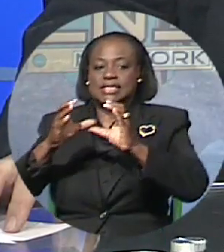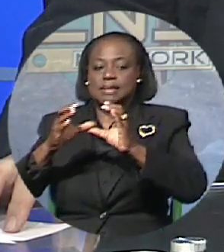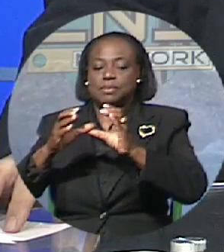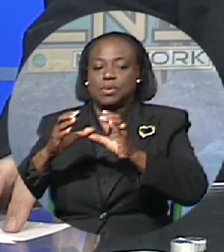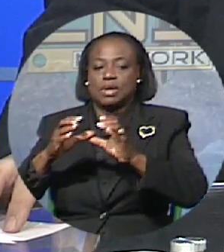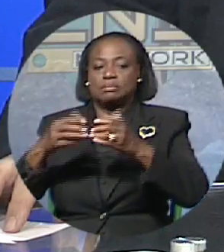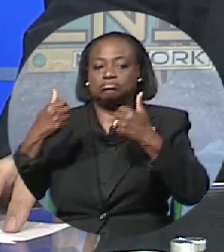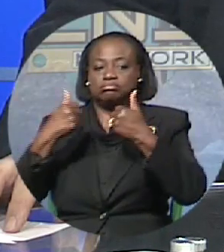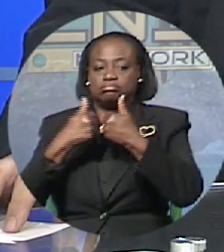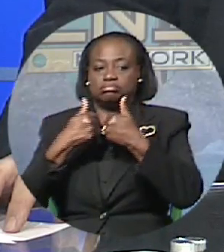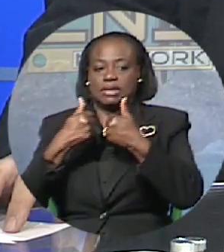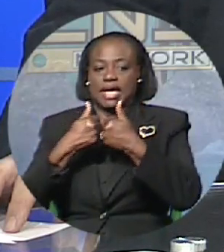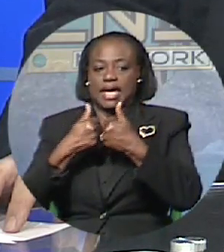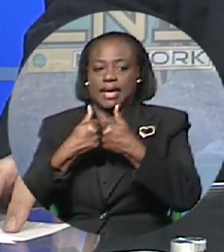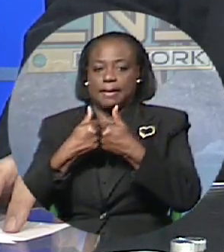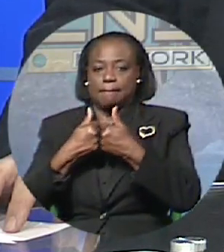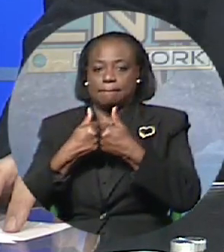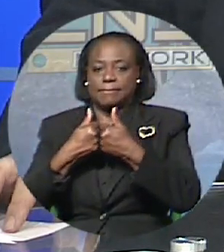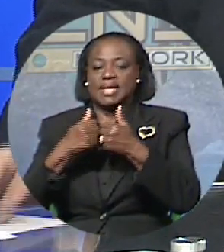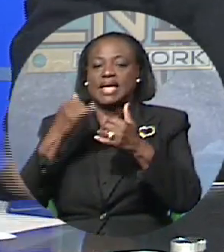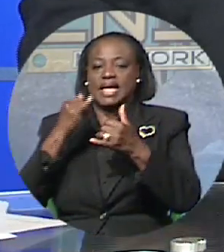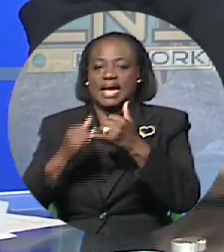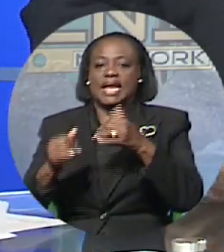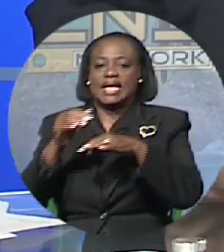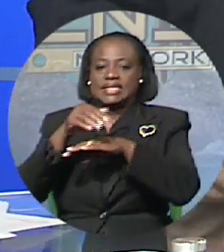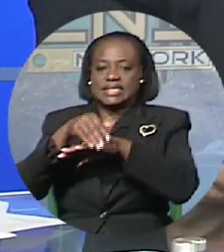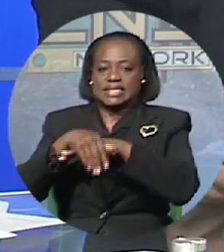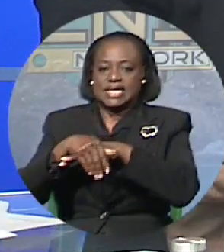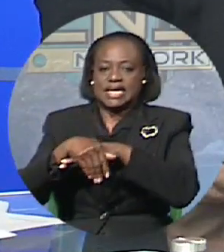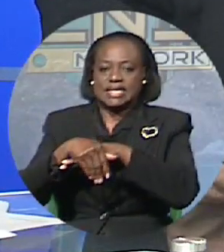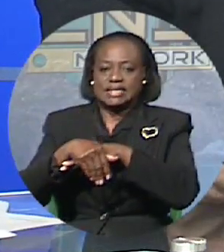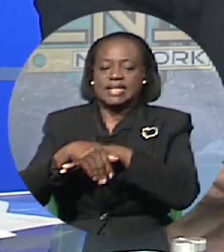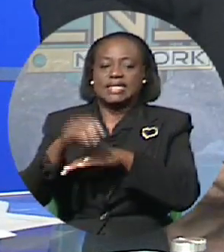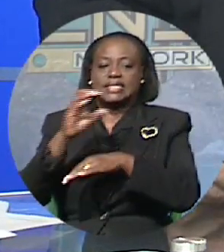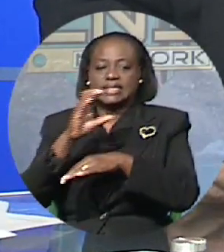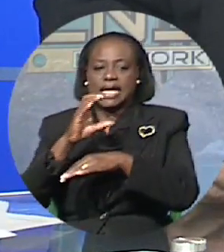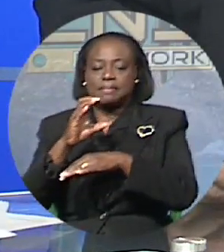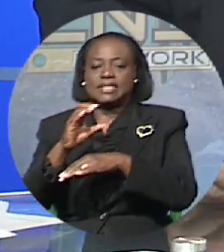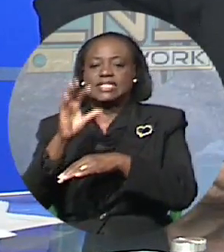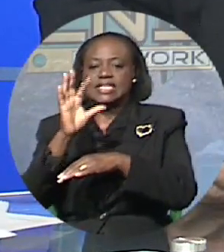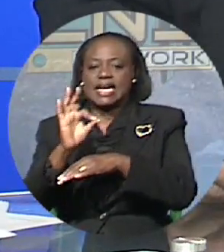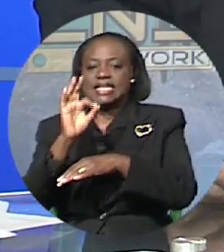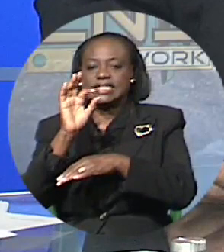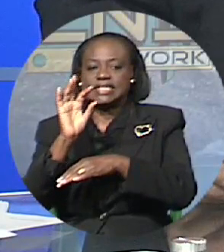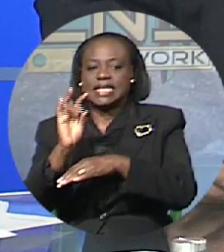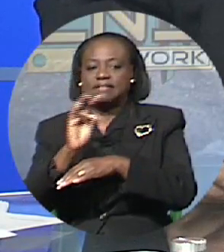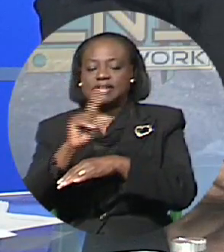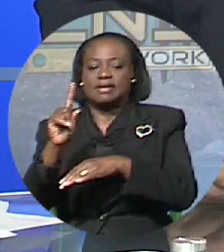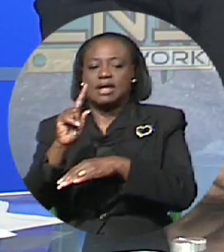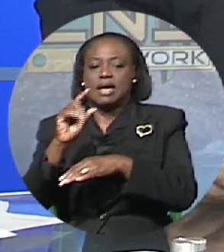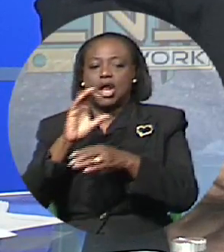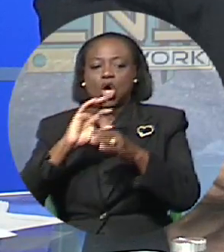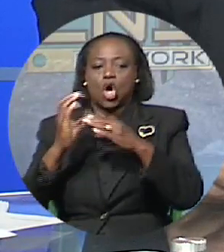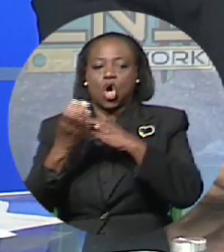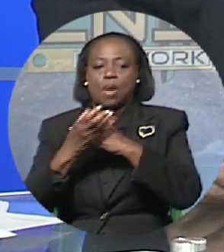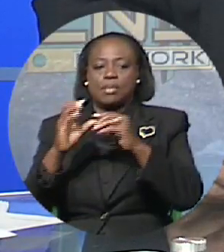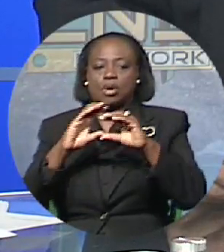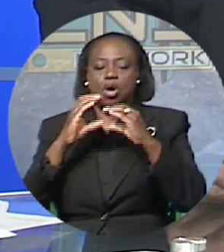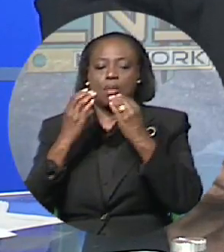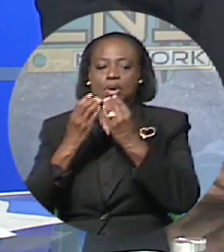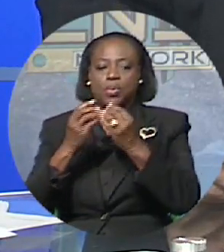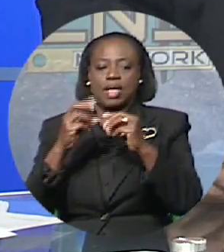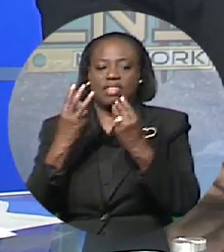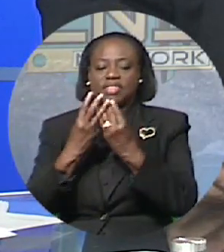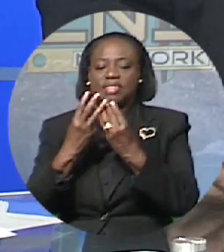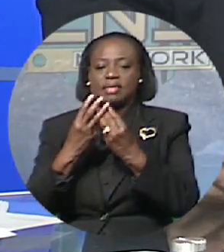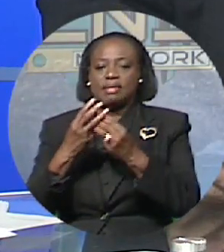Providence Basketball Association Championship Series last night in convincing fashion. 97-86, they put the defending champion Commonwealth Bank Giants in a